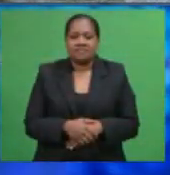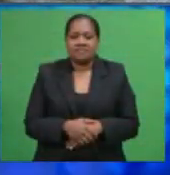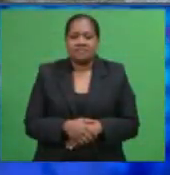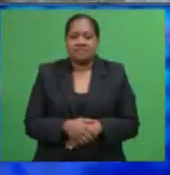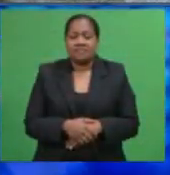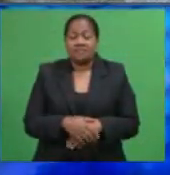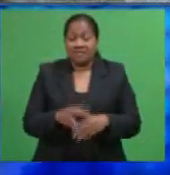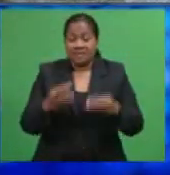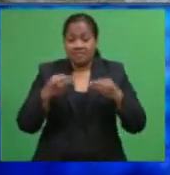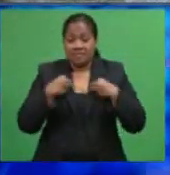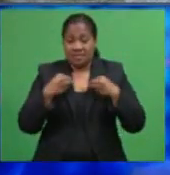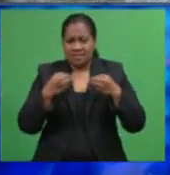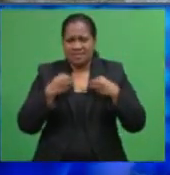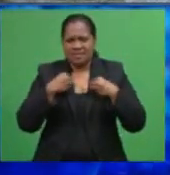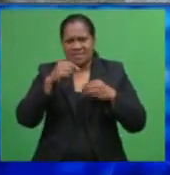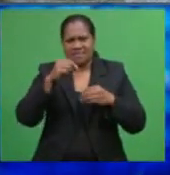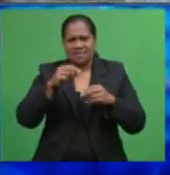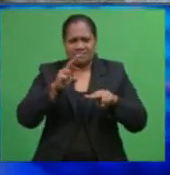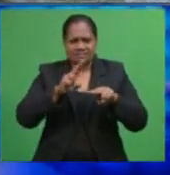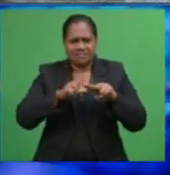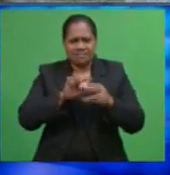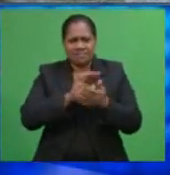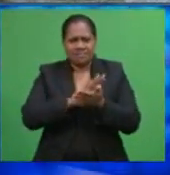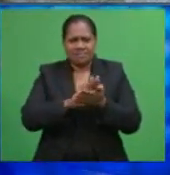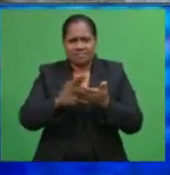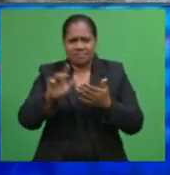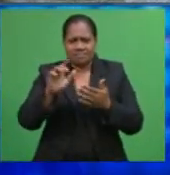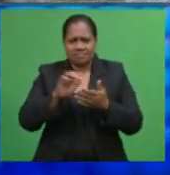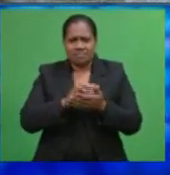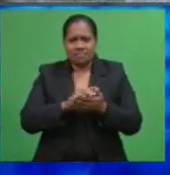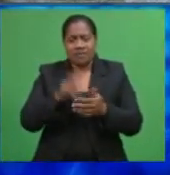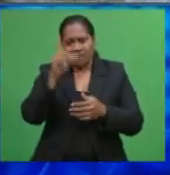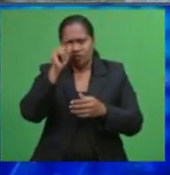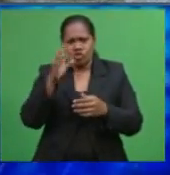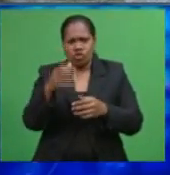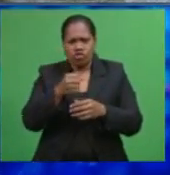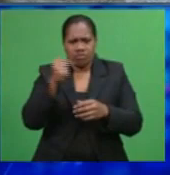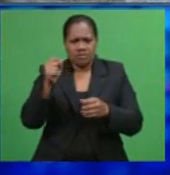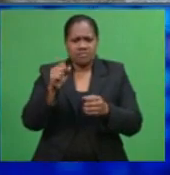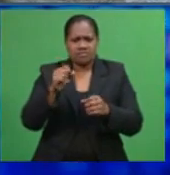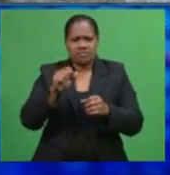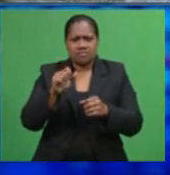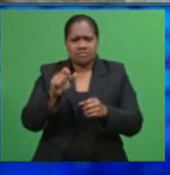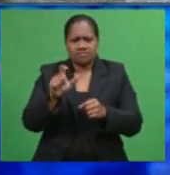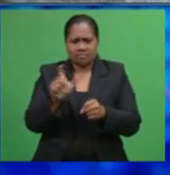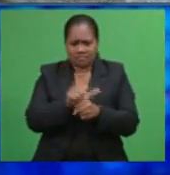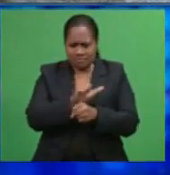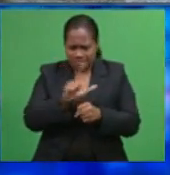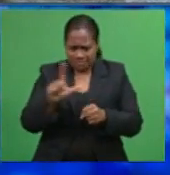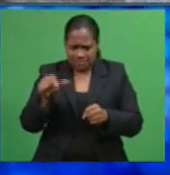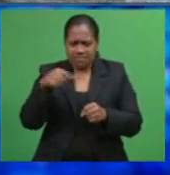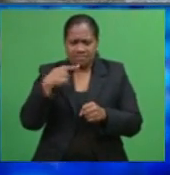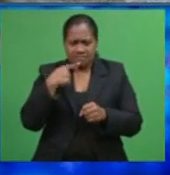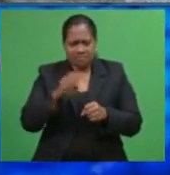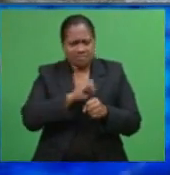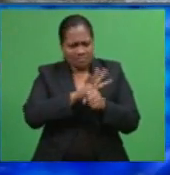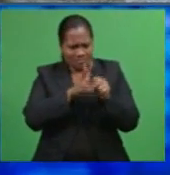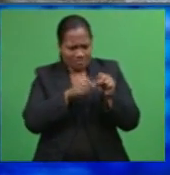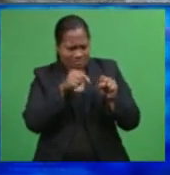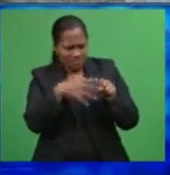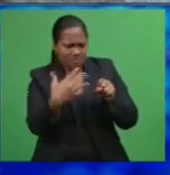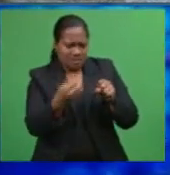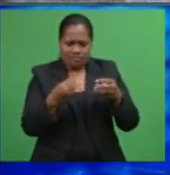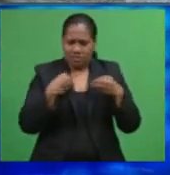Leading business, the Fijian Holdings Limited, in its market review, says the effect of COVID-19 has started taking its toll on